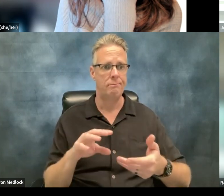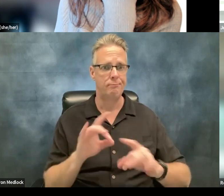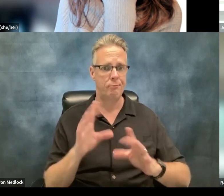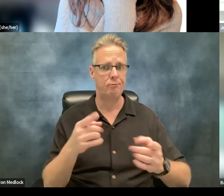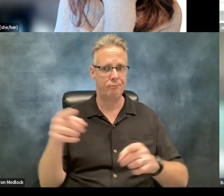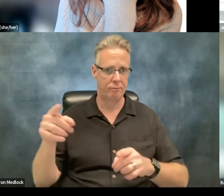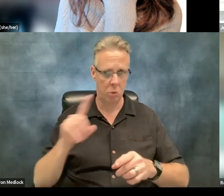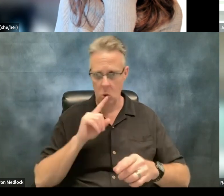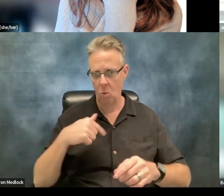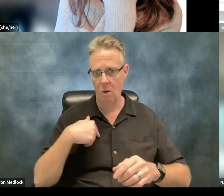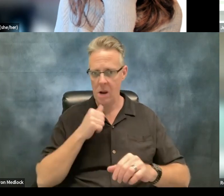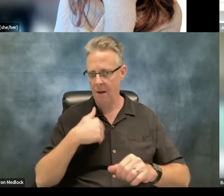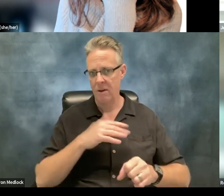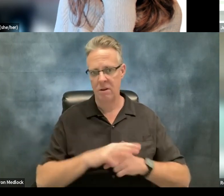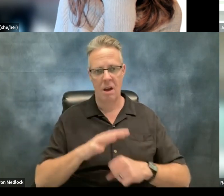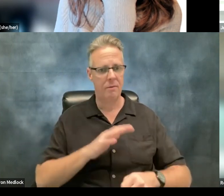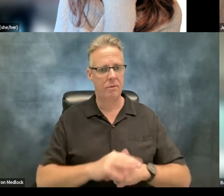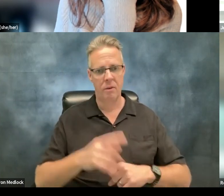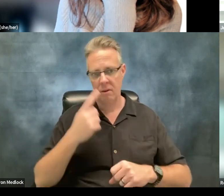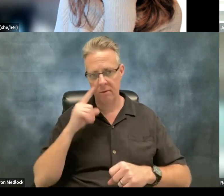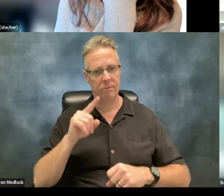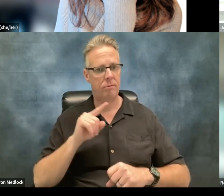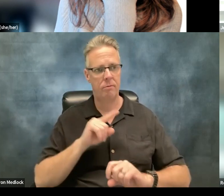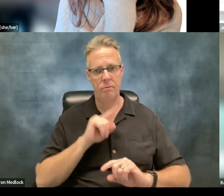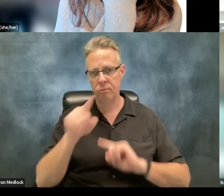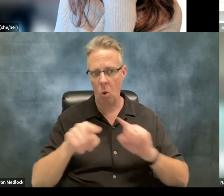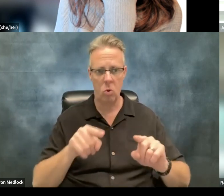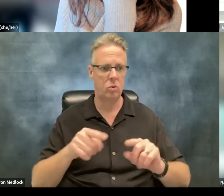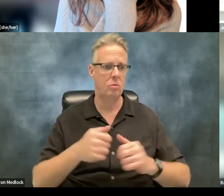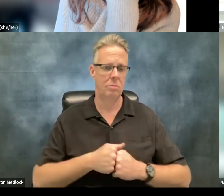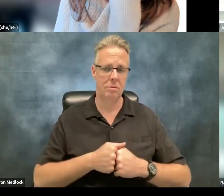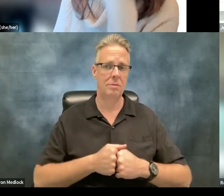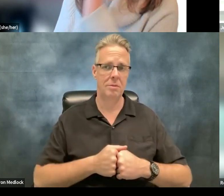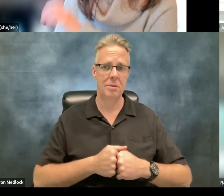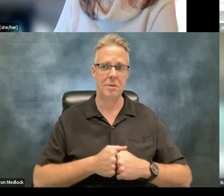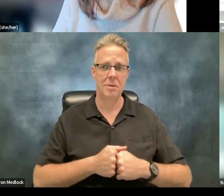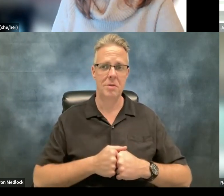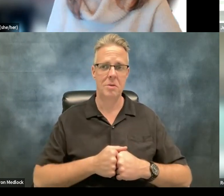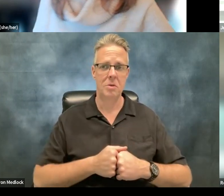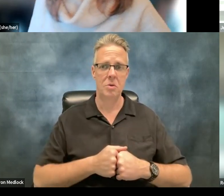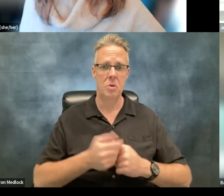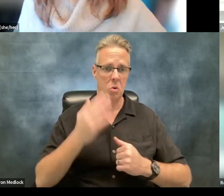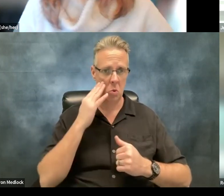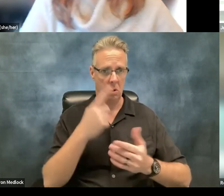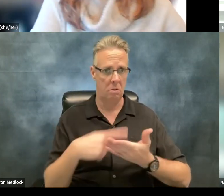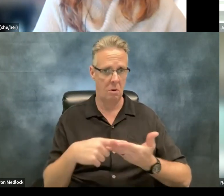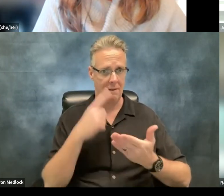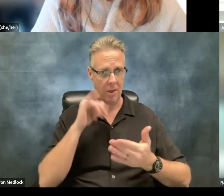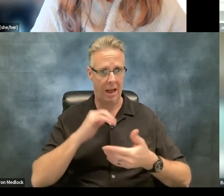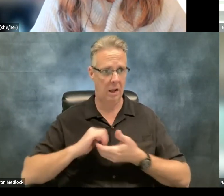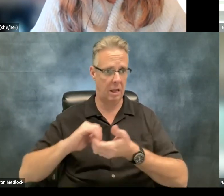adequate capacity around mobile crisis for them to work hand in hand. I mean, honestly, when you talk to them about the collaborations, the